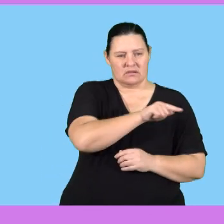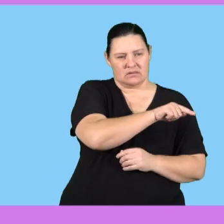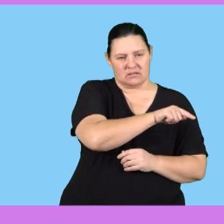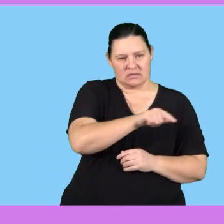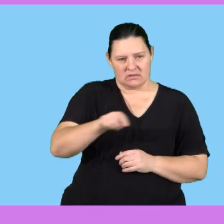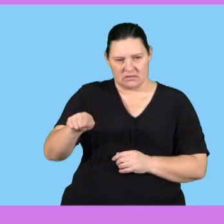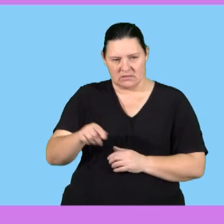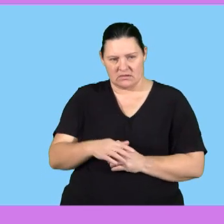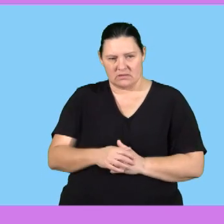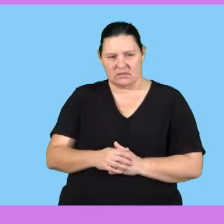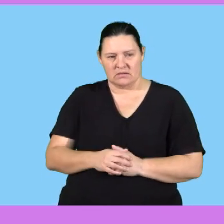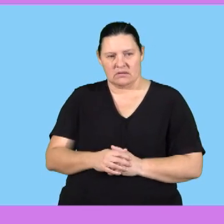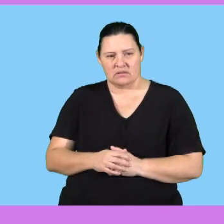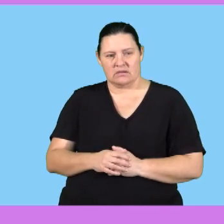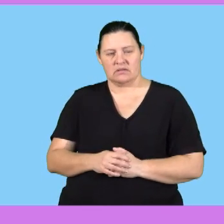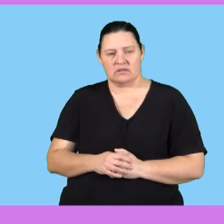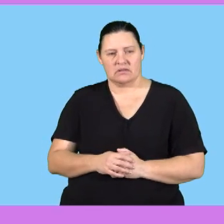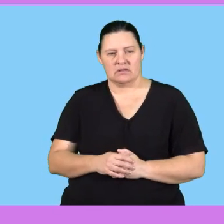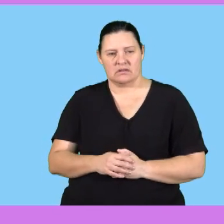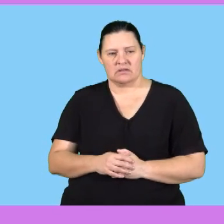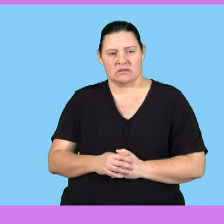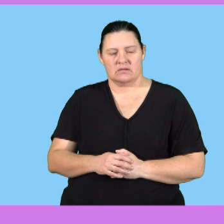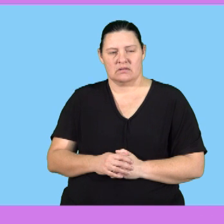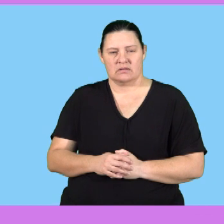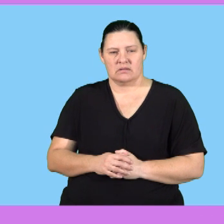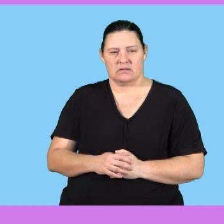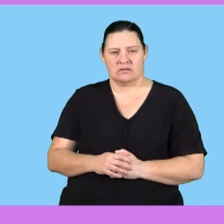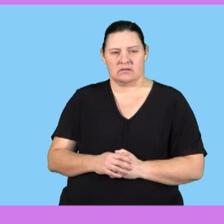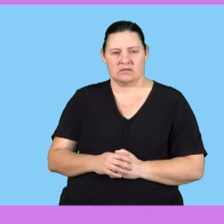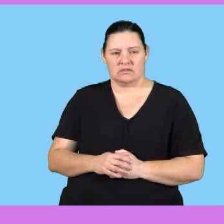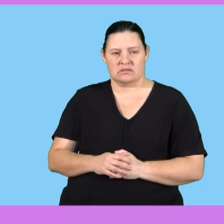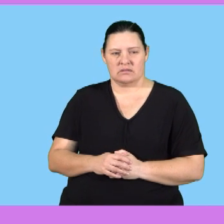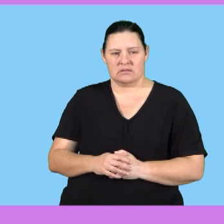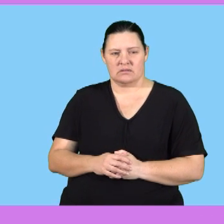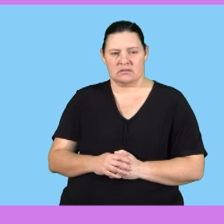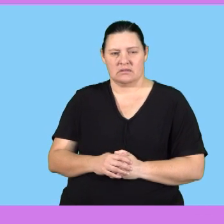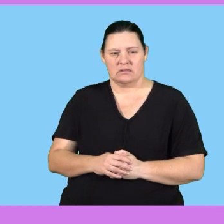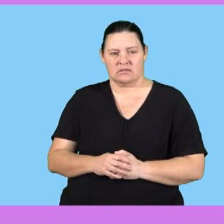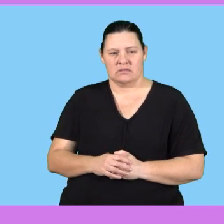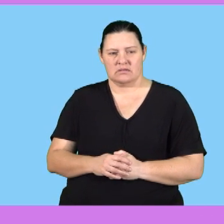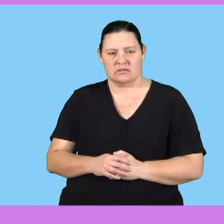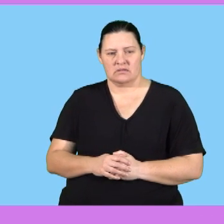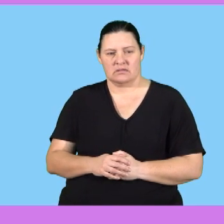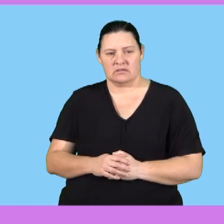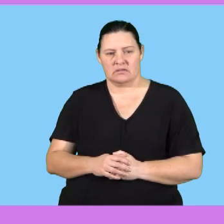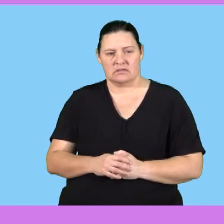And then I'll find 45 is here. Okay, so in between, so more or less